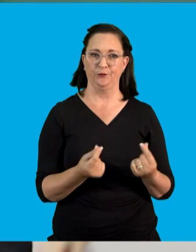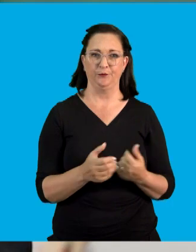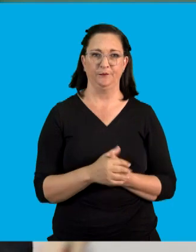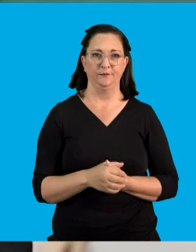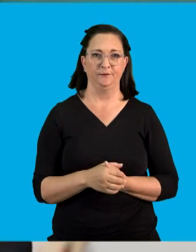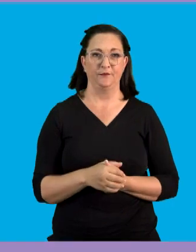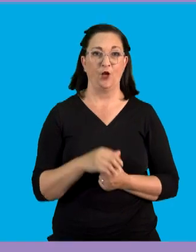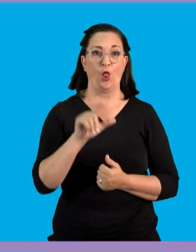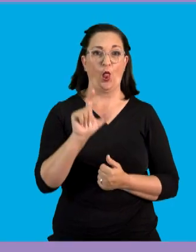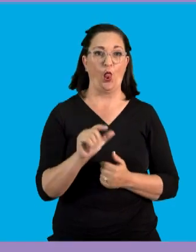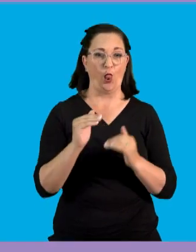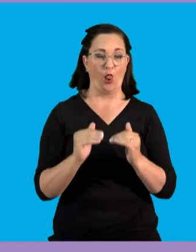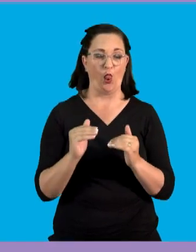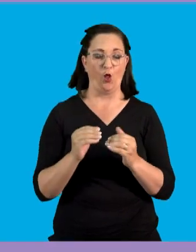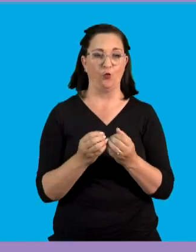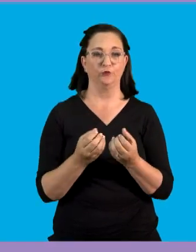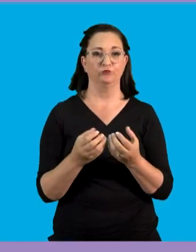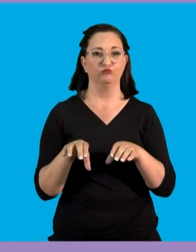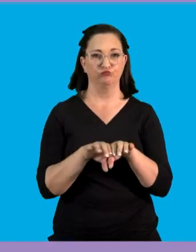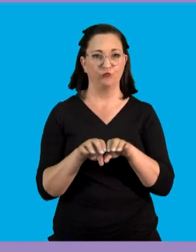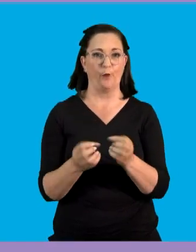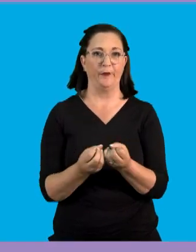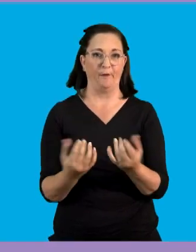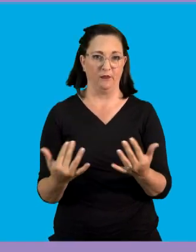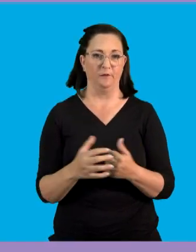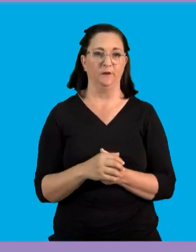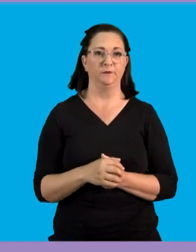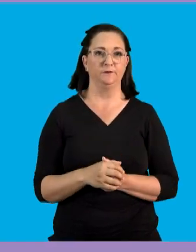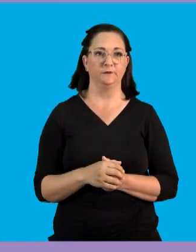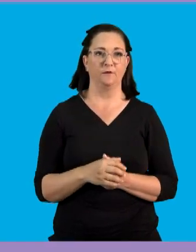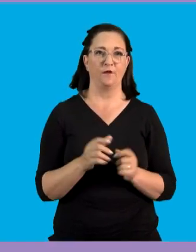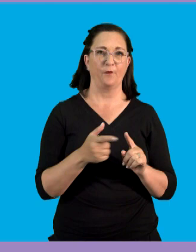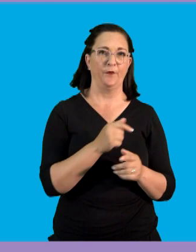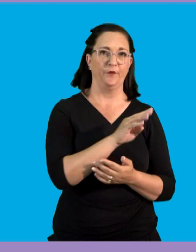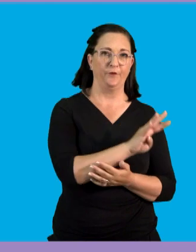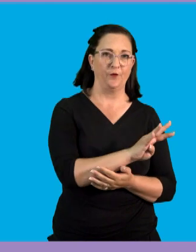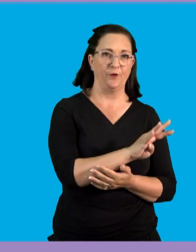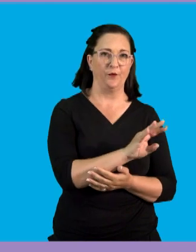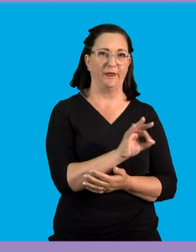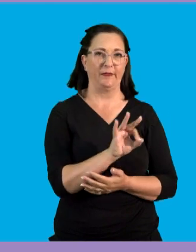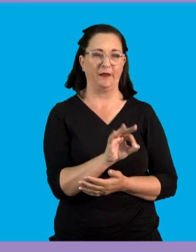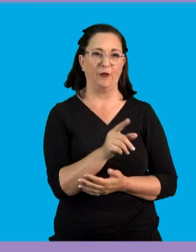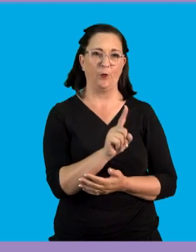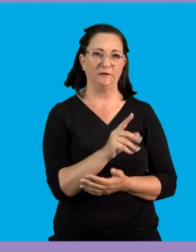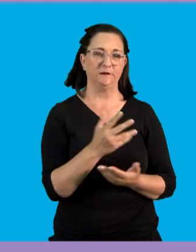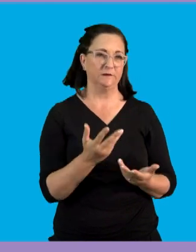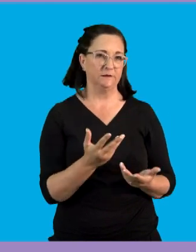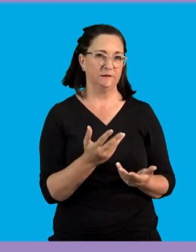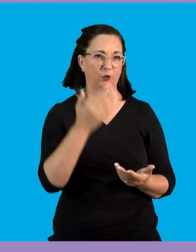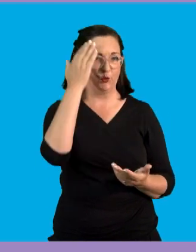how do we do that? We are going to look for the lowest common multiple between 4 and 3.